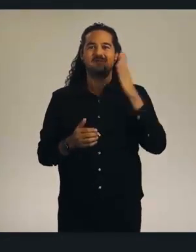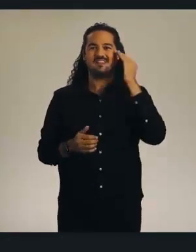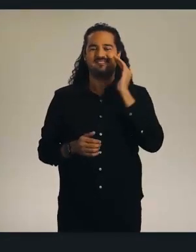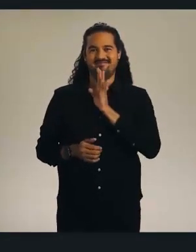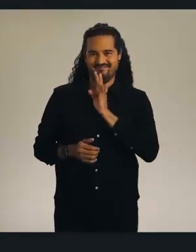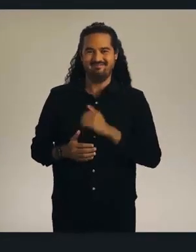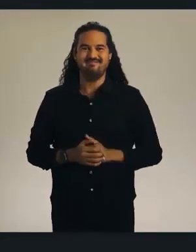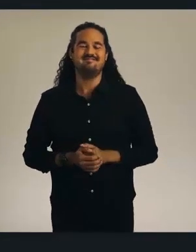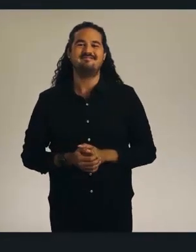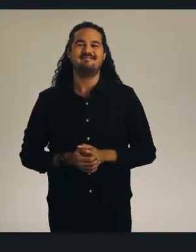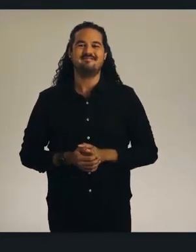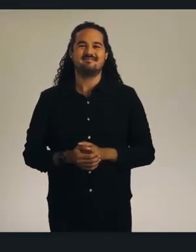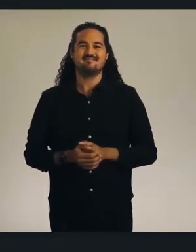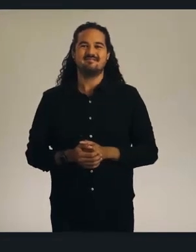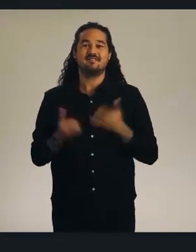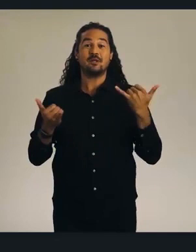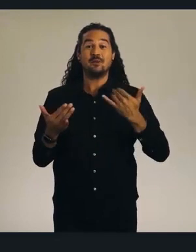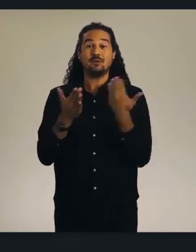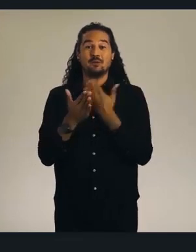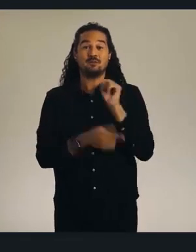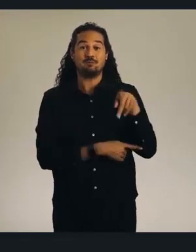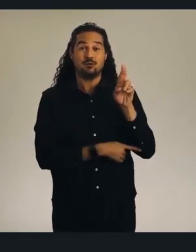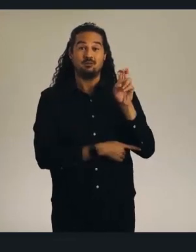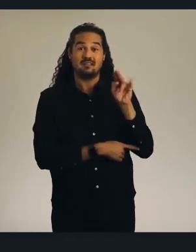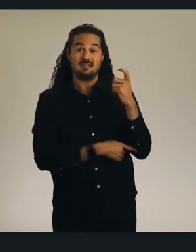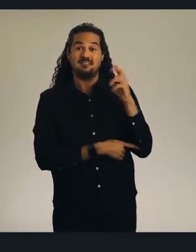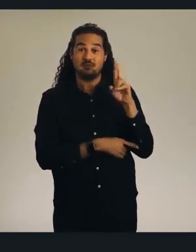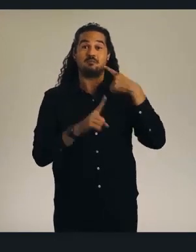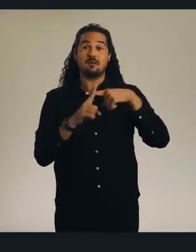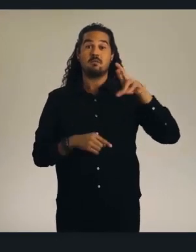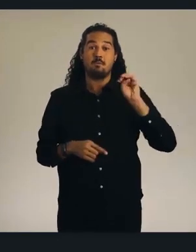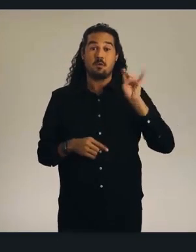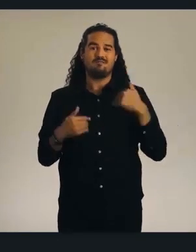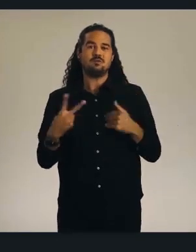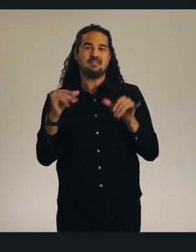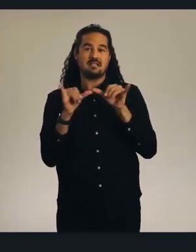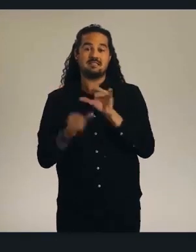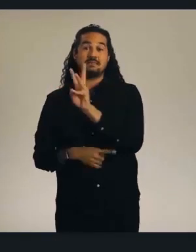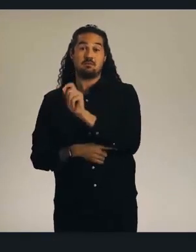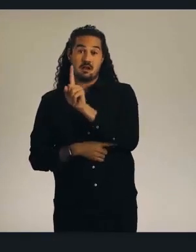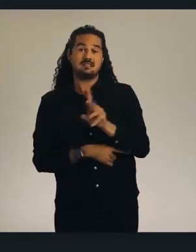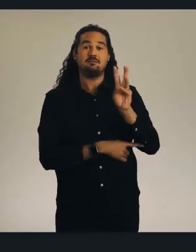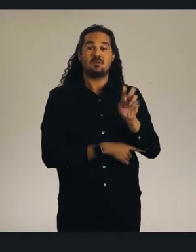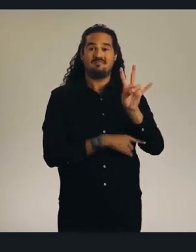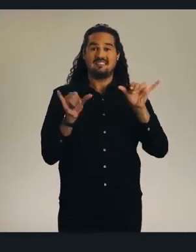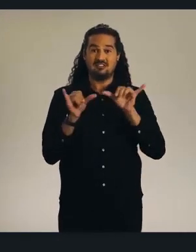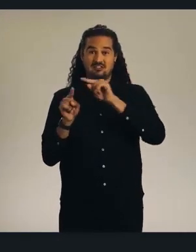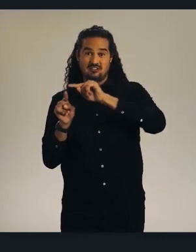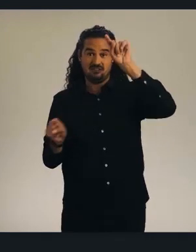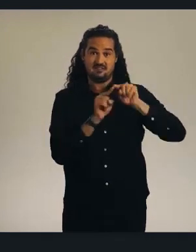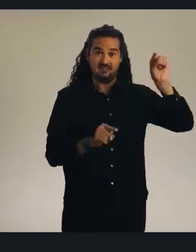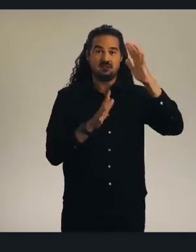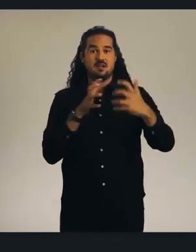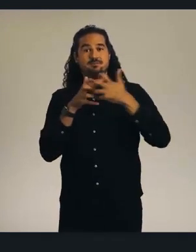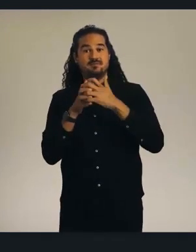The new Super Retina XDR display with ProMotion comes in 2 great sizes, 6.1-inch and 7-inch. And the custom-designed OLED panels work across different lighting conditions and content types,